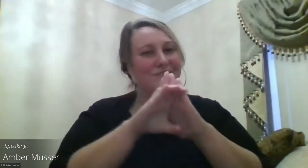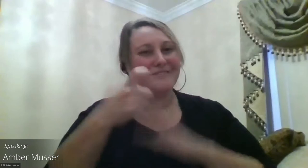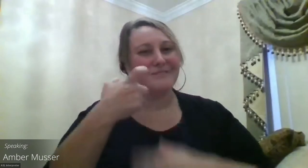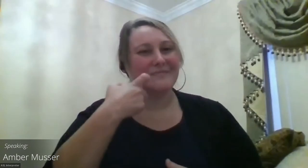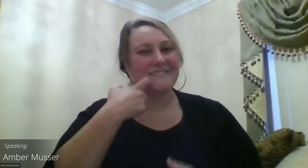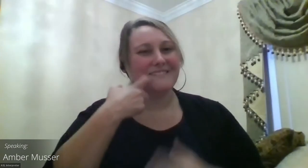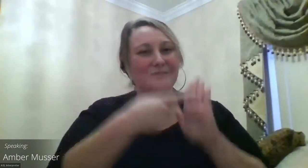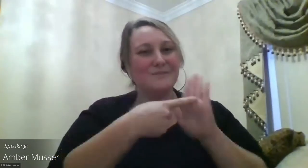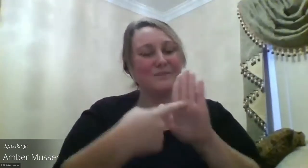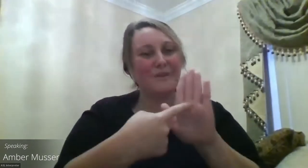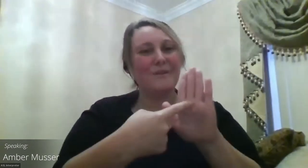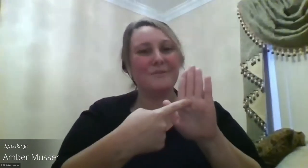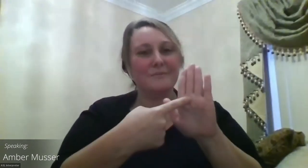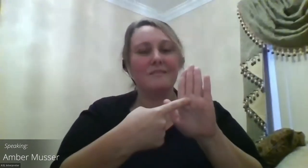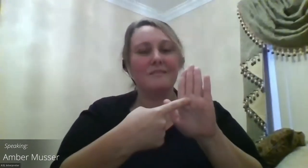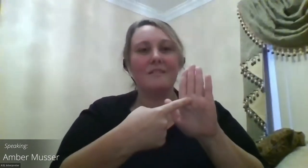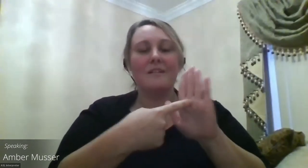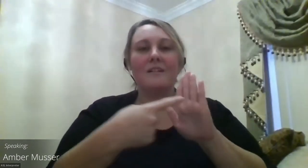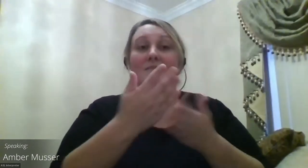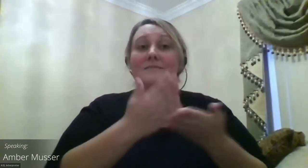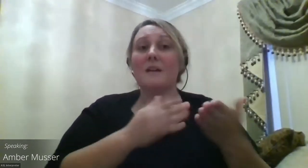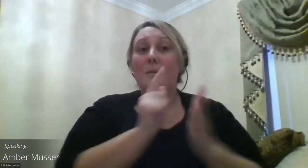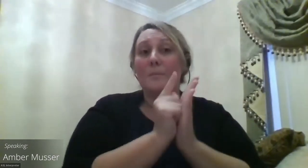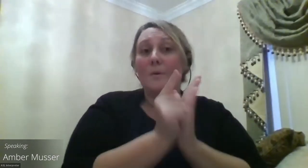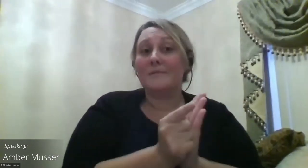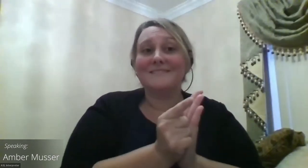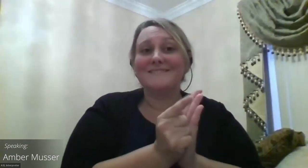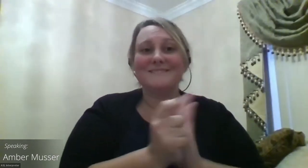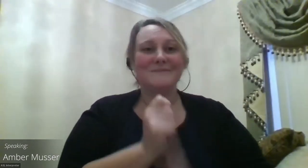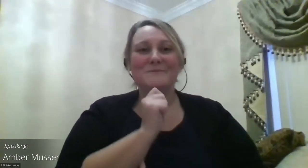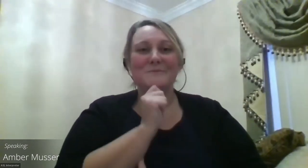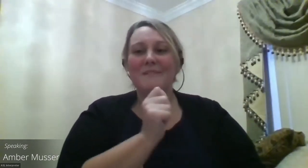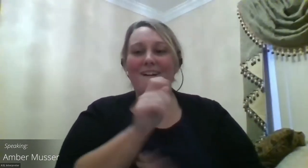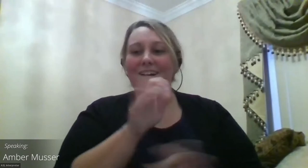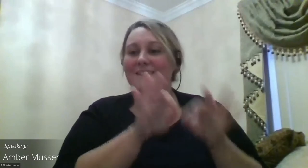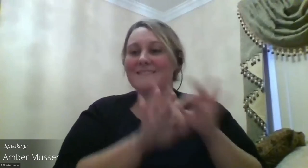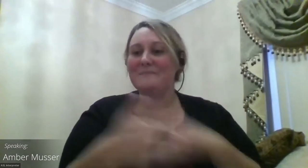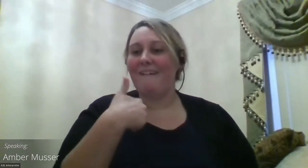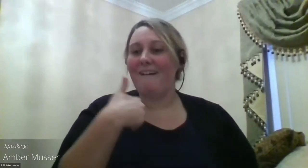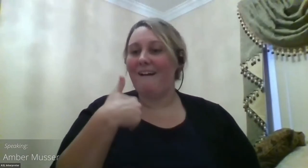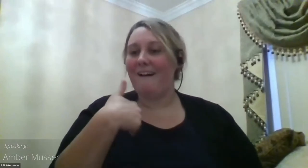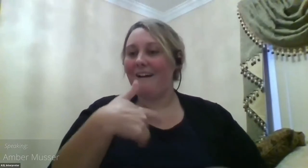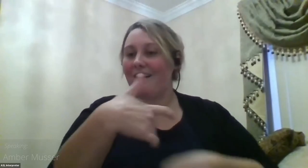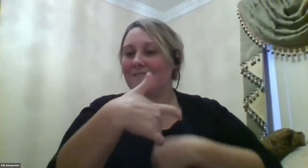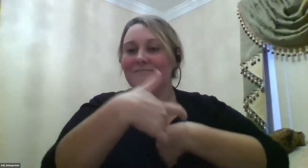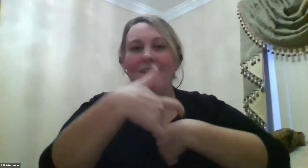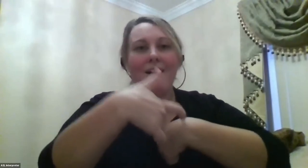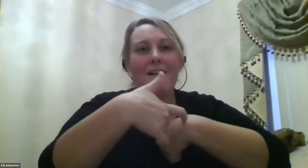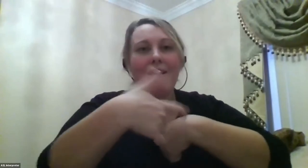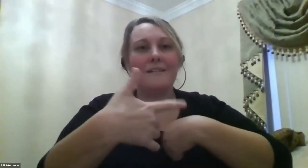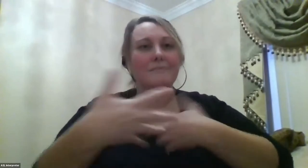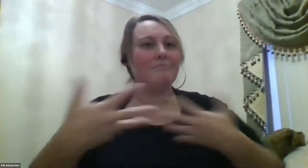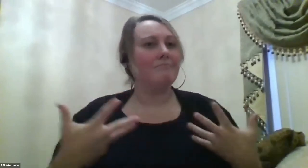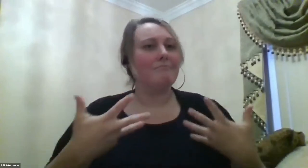they don't exist outside of time, but they sort of force time to, they force us to experience time in a different way. Right. Right.